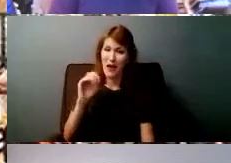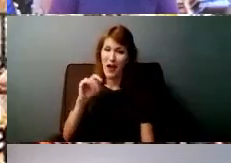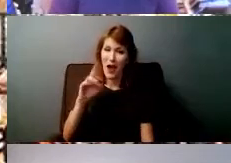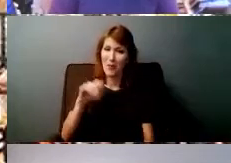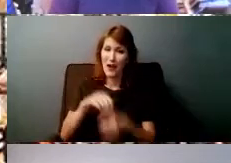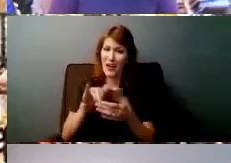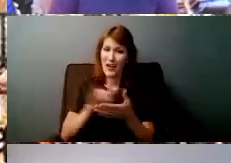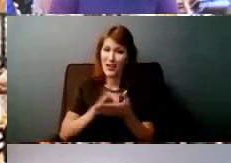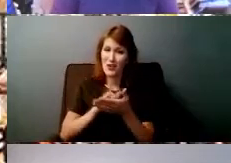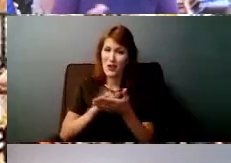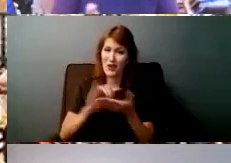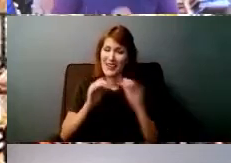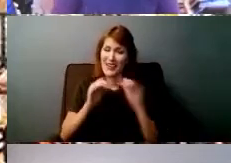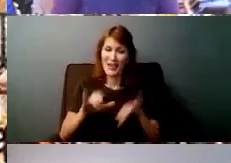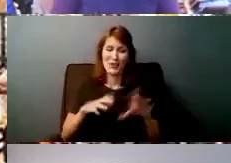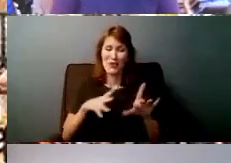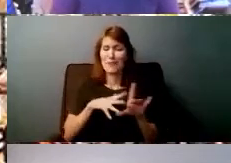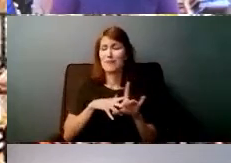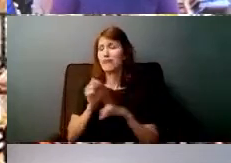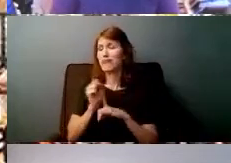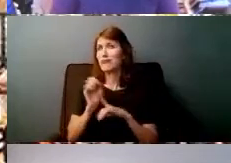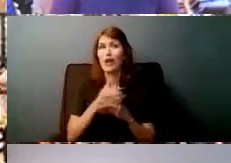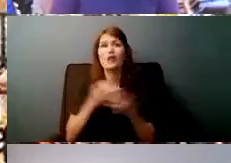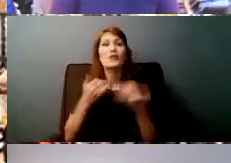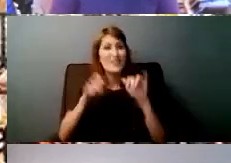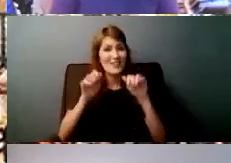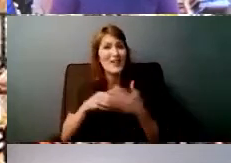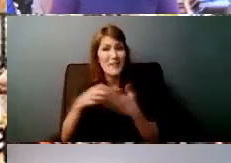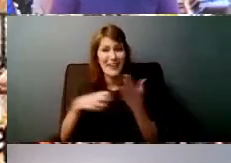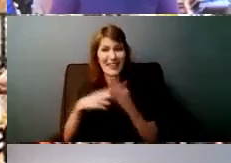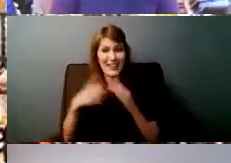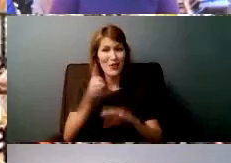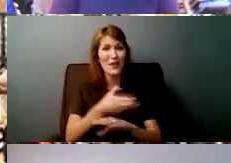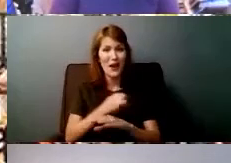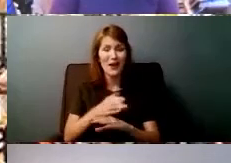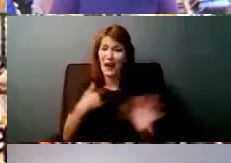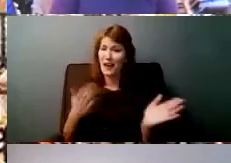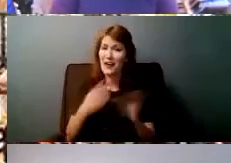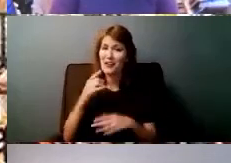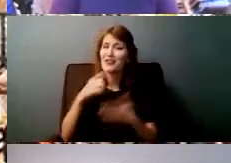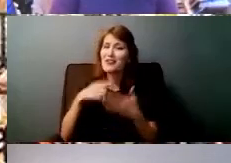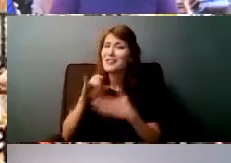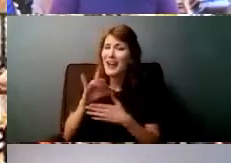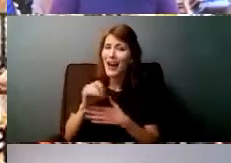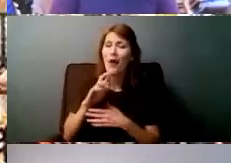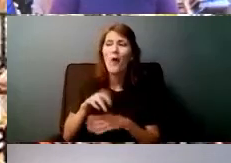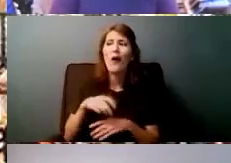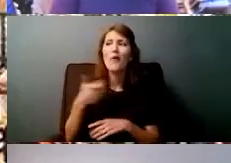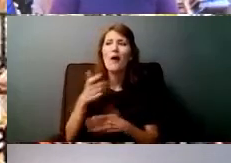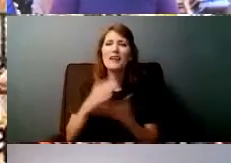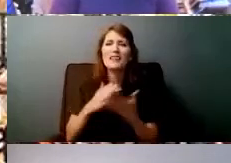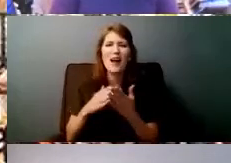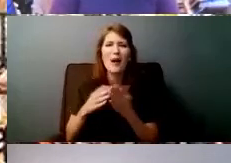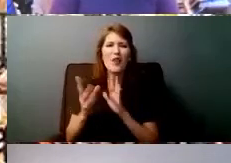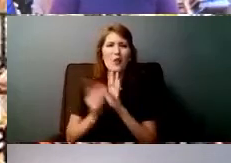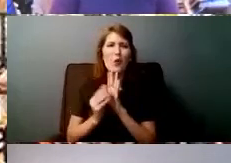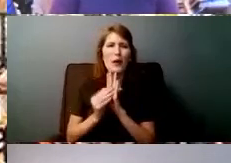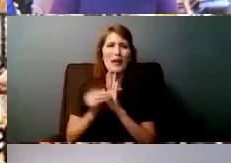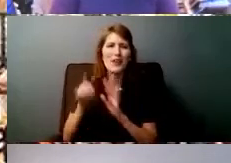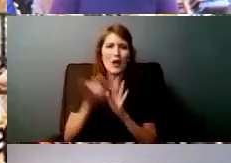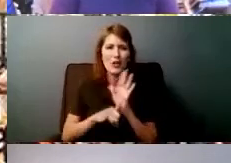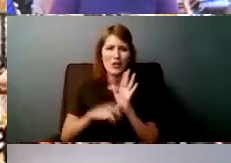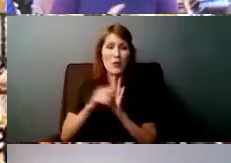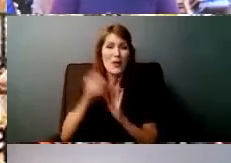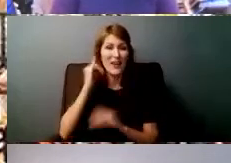phenomenal concerts, and you can still buy tickets to the concert, I highly encourage you go check it out or at least look at some of the recordings on YouTube. If they can do it